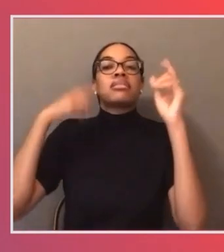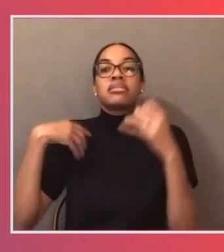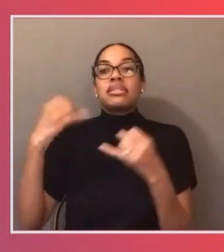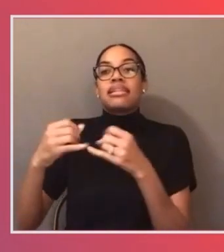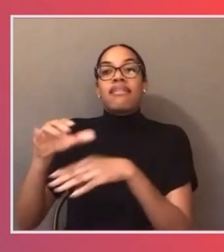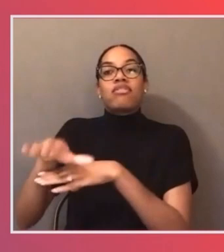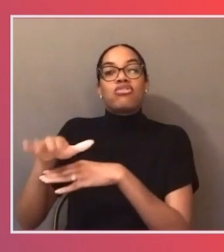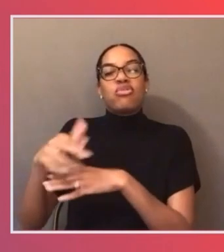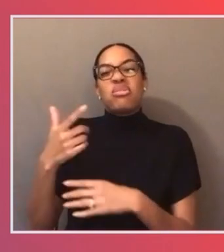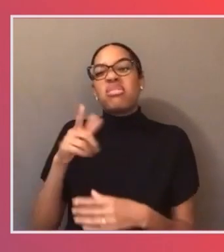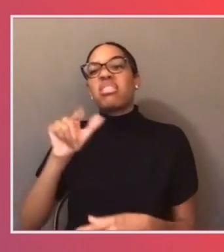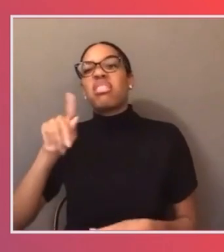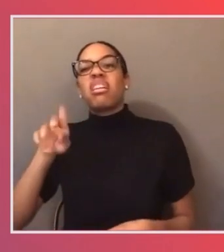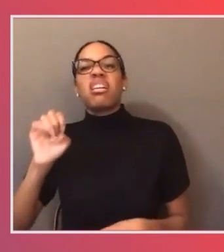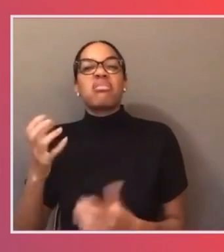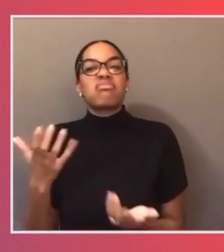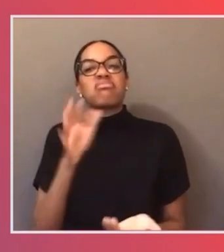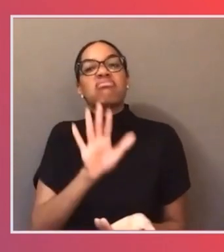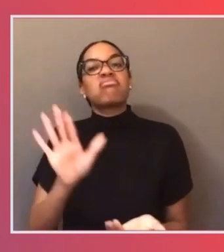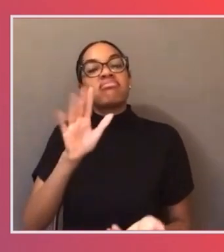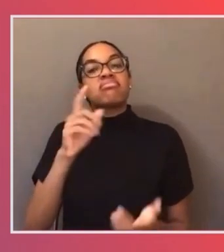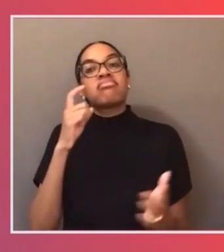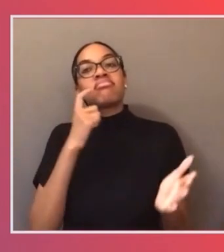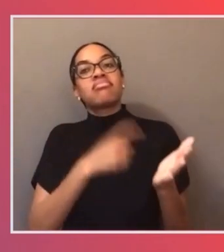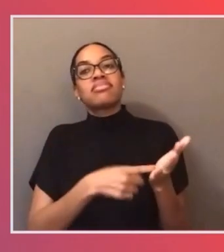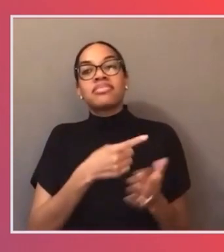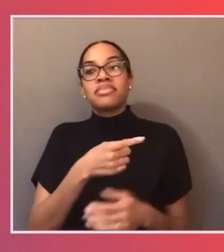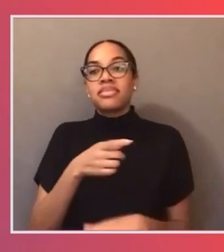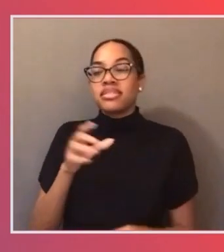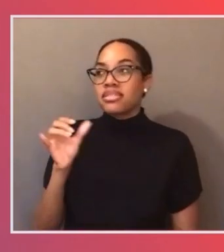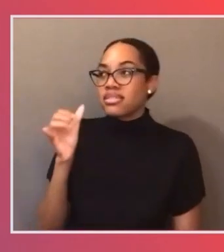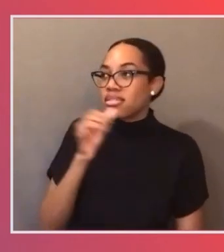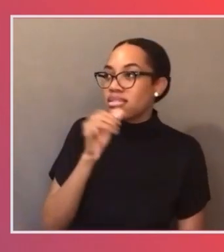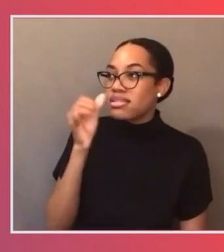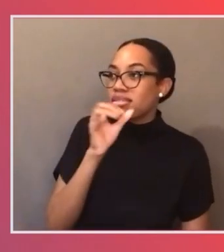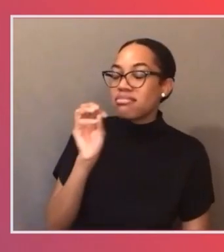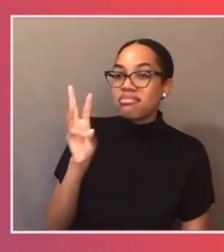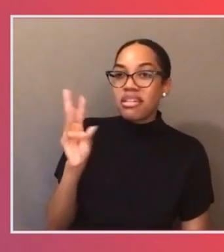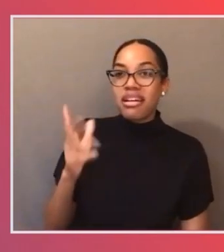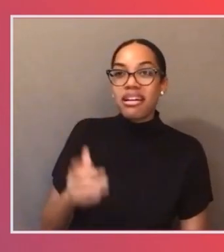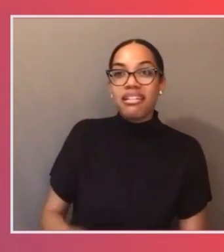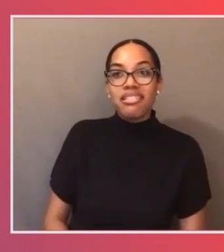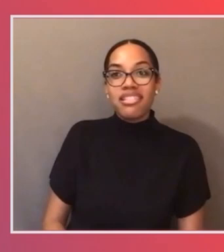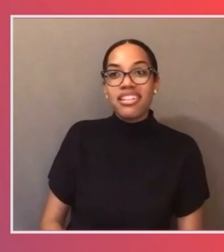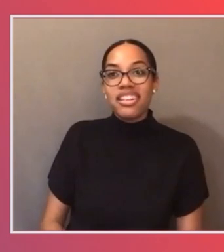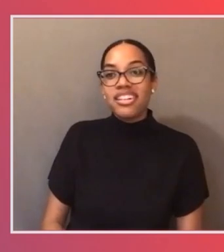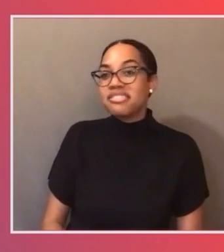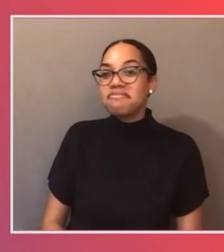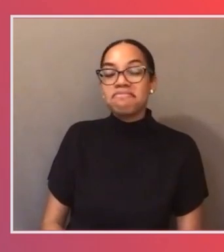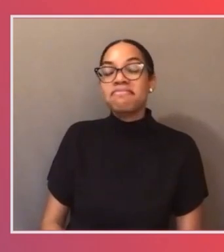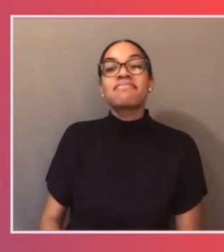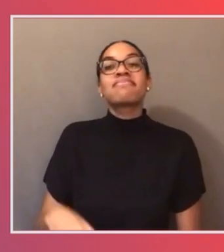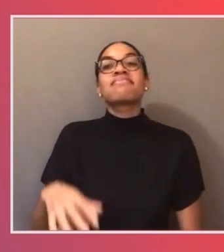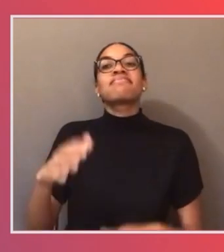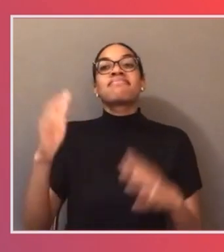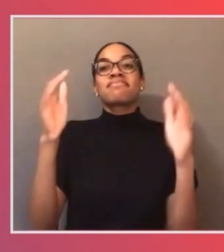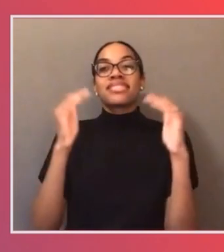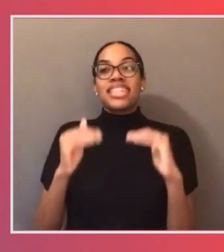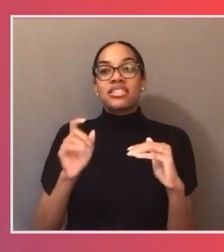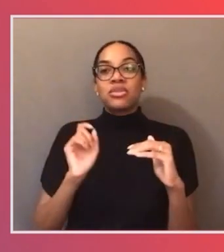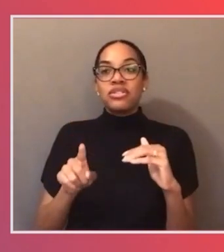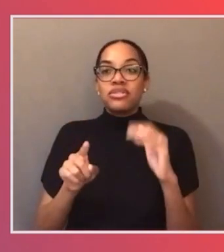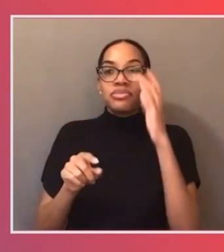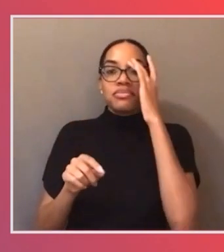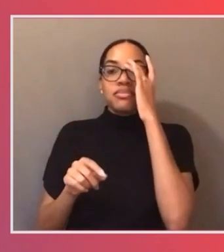impressive. Wow. All right, here we go. In the final battle against Thanos, who did T'Challa